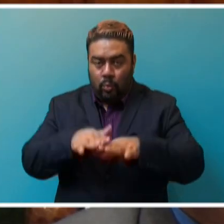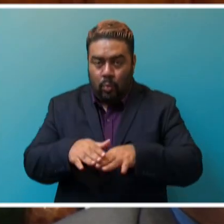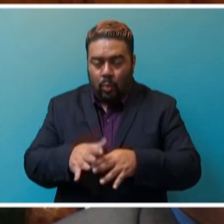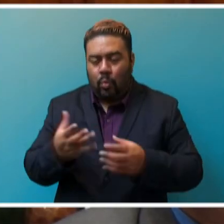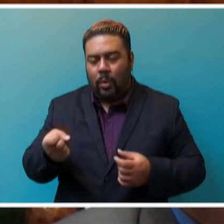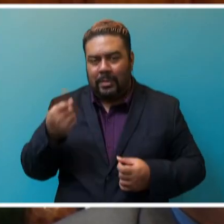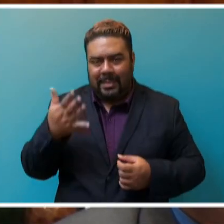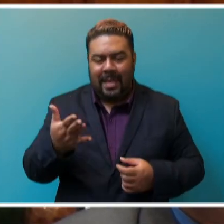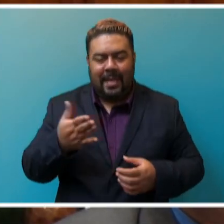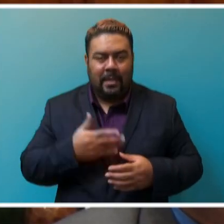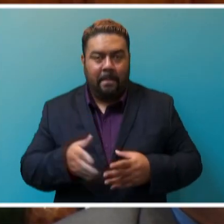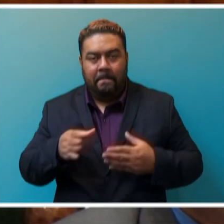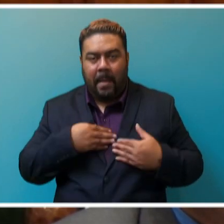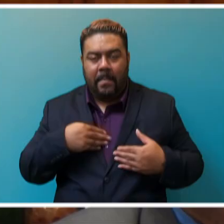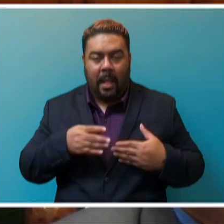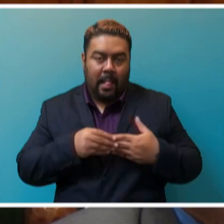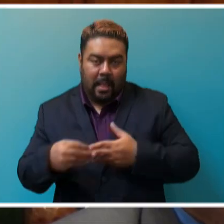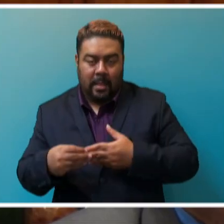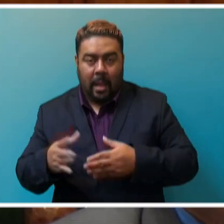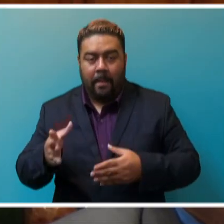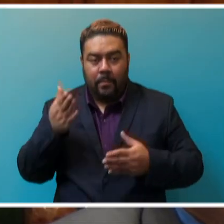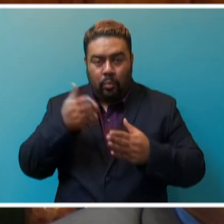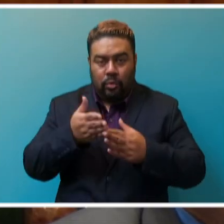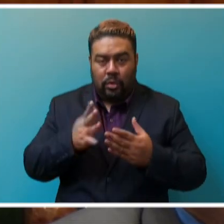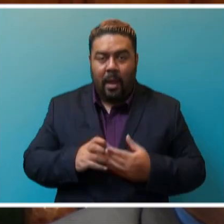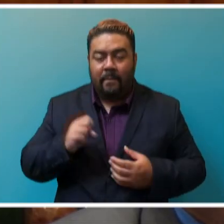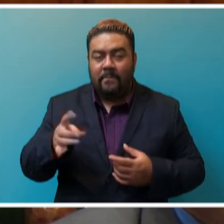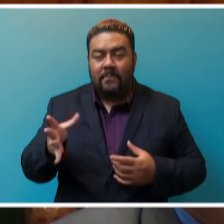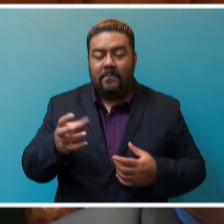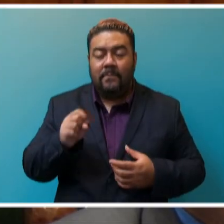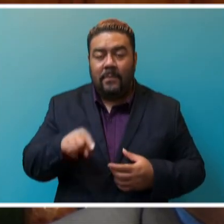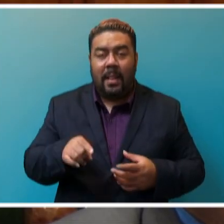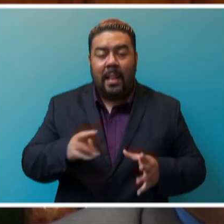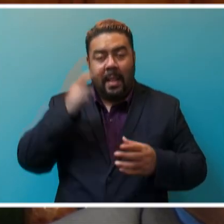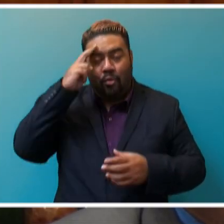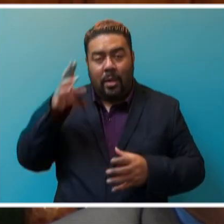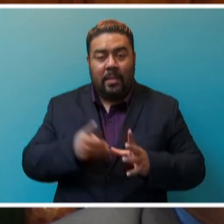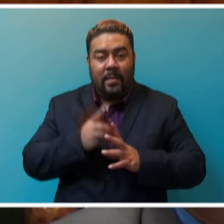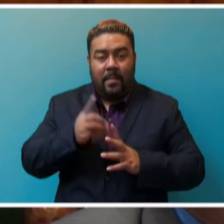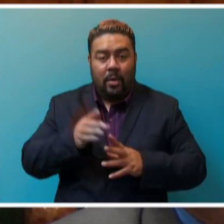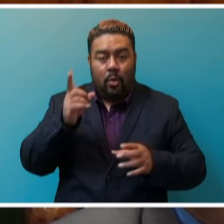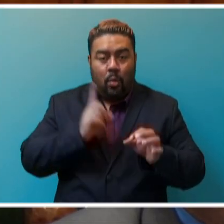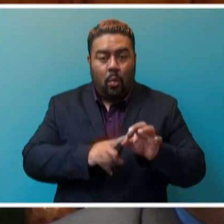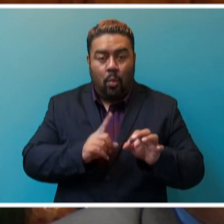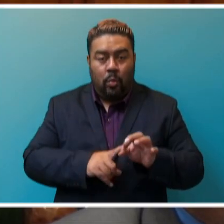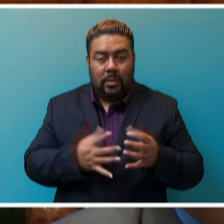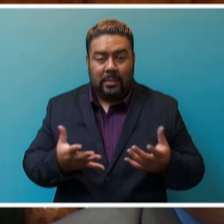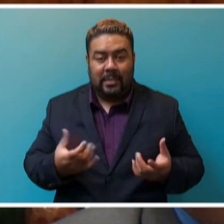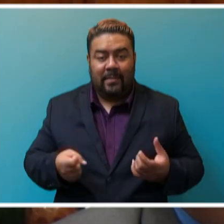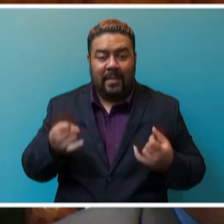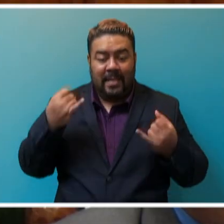need-based, member-led approach aligned with national development goals and Vision 2030 principles of